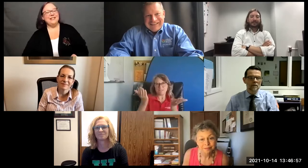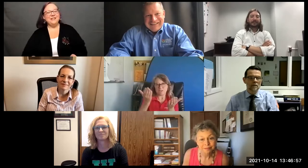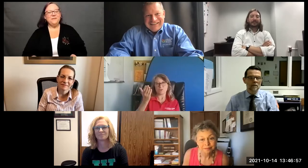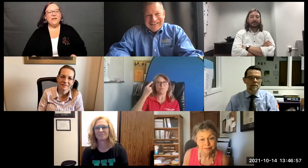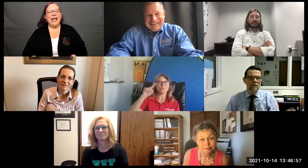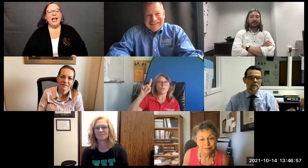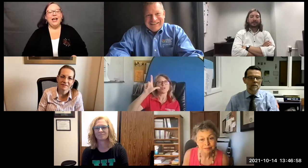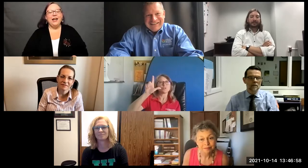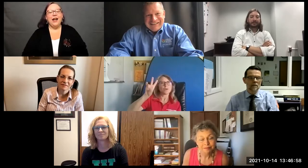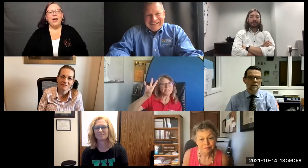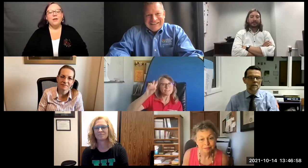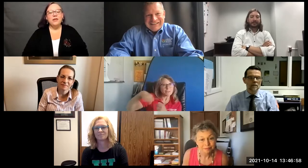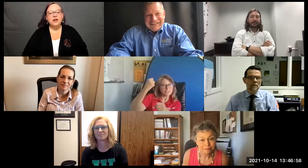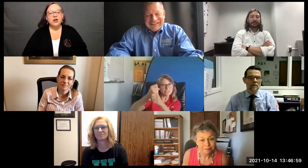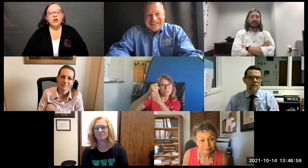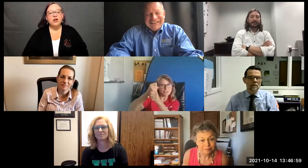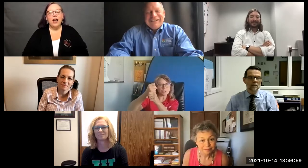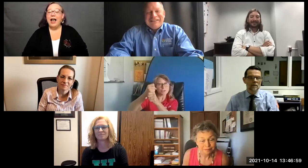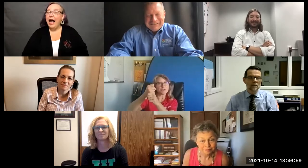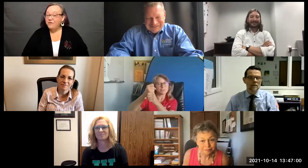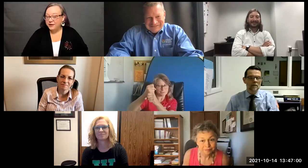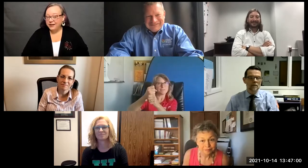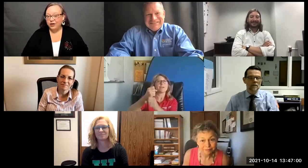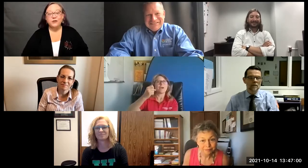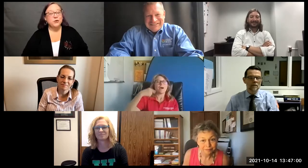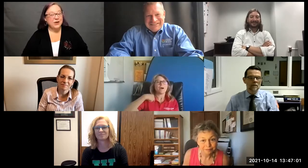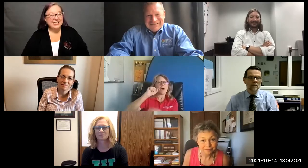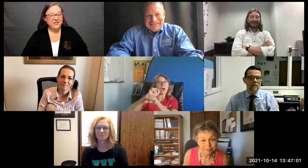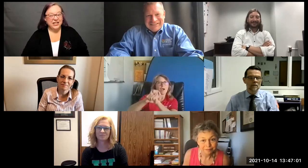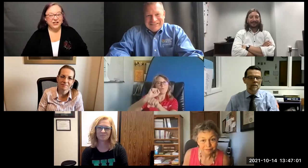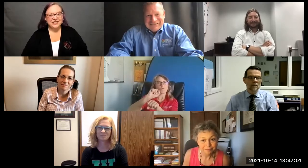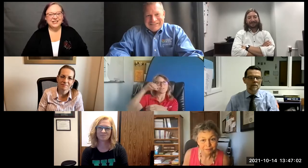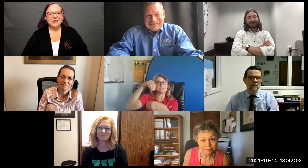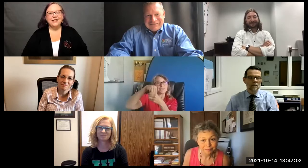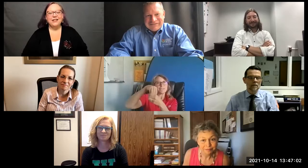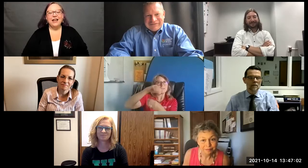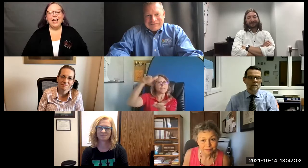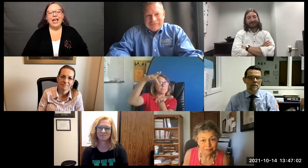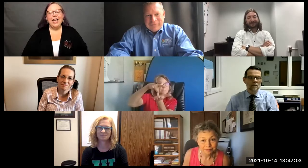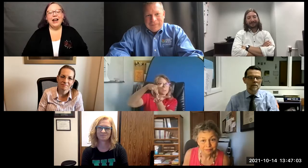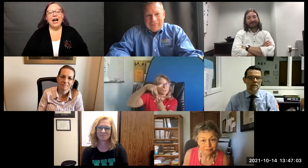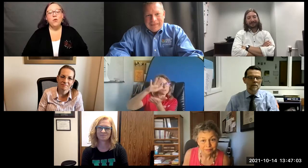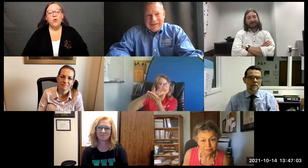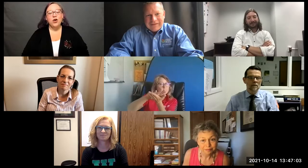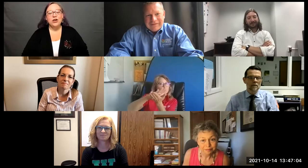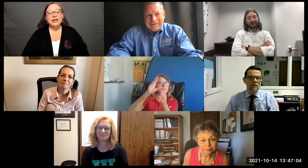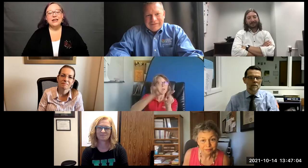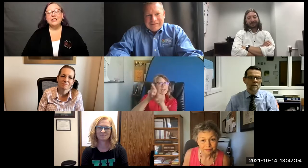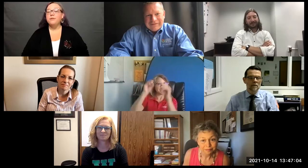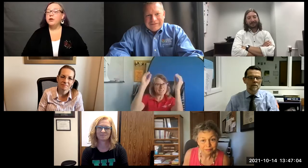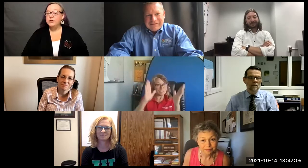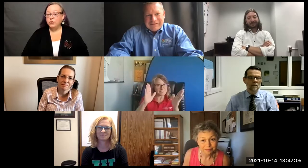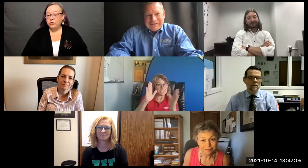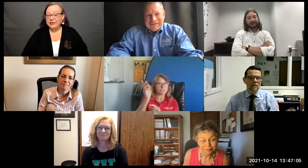campus. And I am here, I have been here for 27 years, and I work